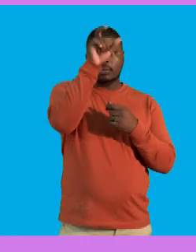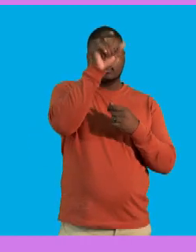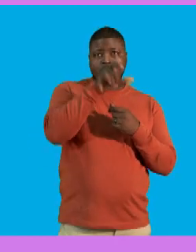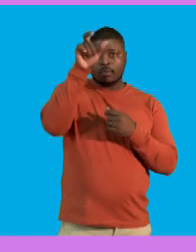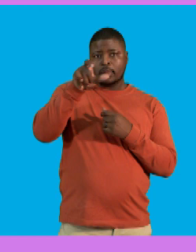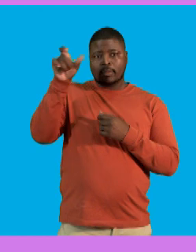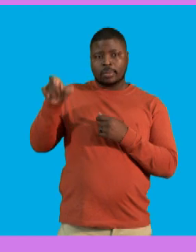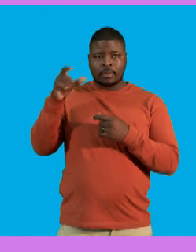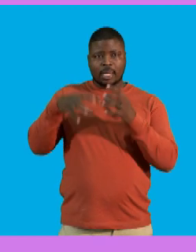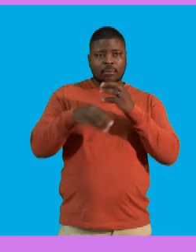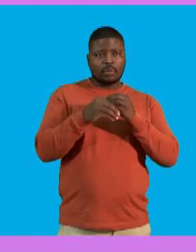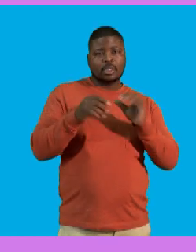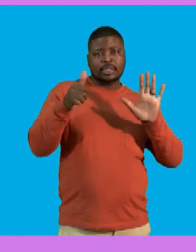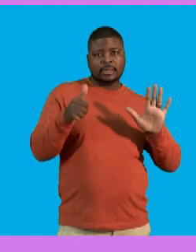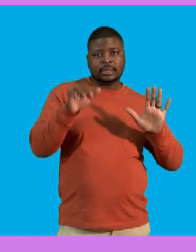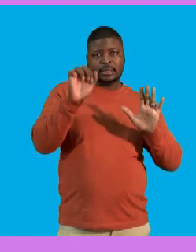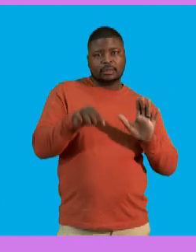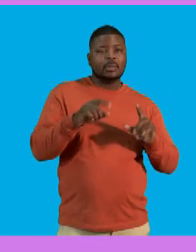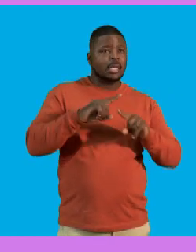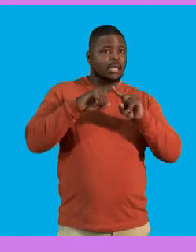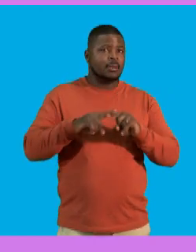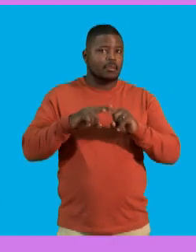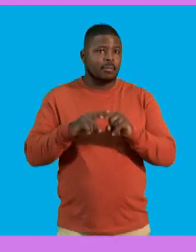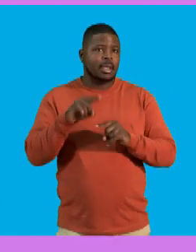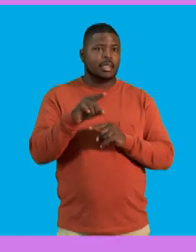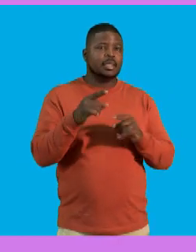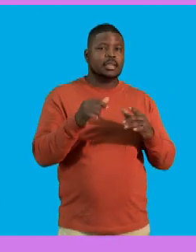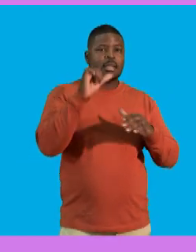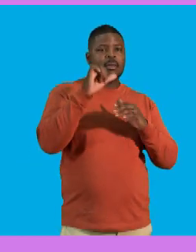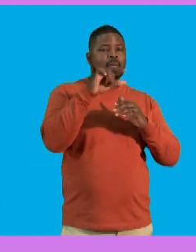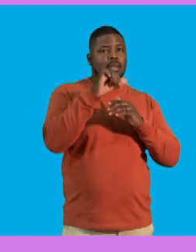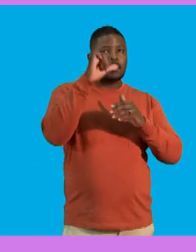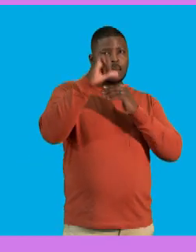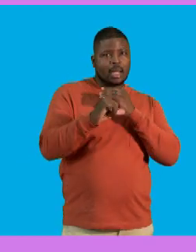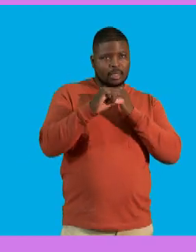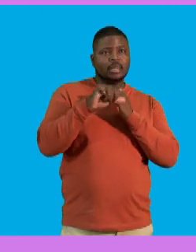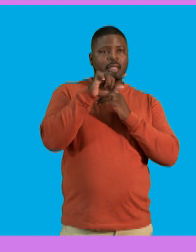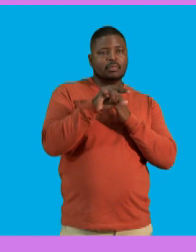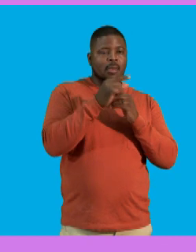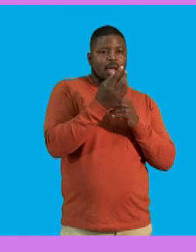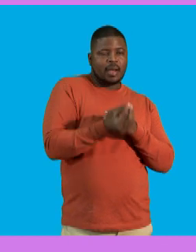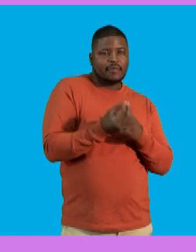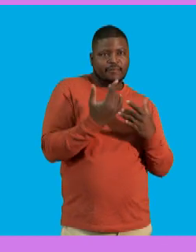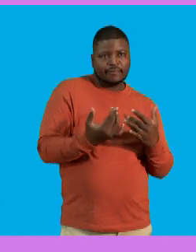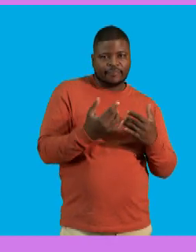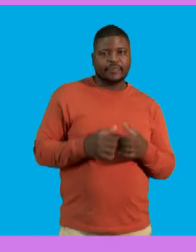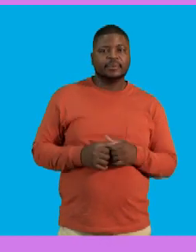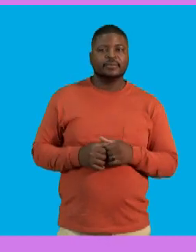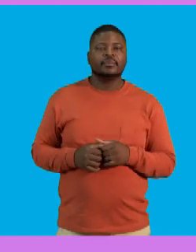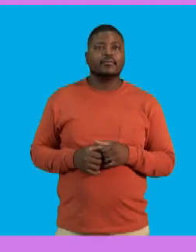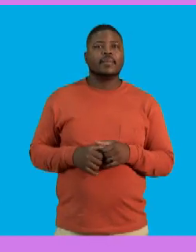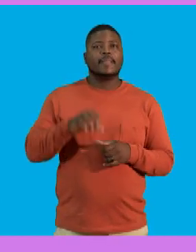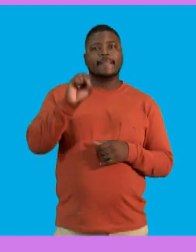2, 3, 4, 5, 6 of them, but of course that depends on the amount of intervals we have. So in this